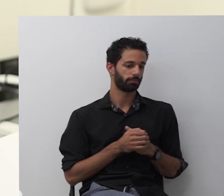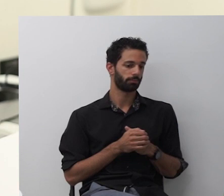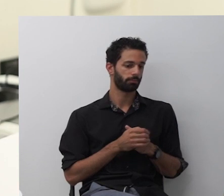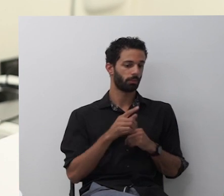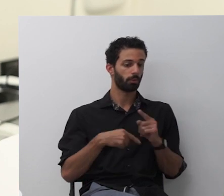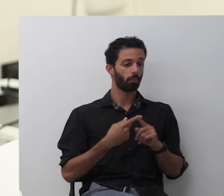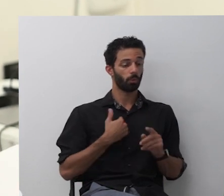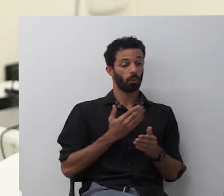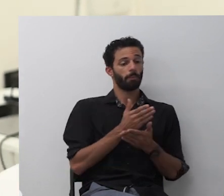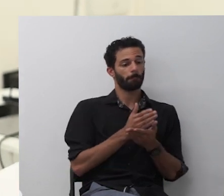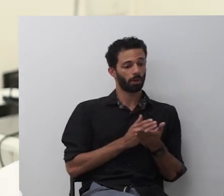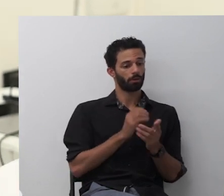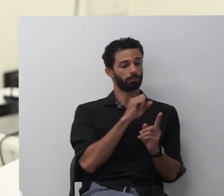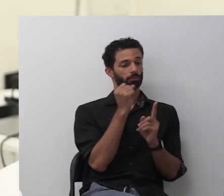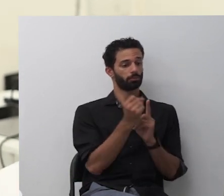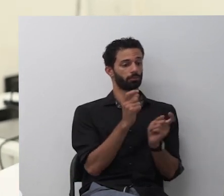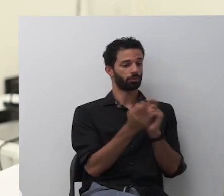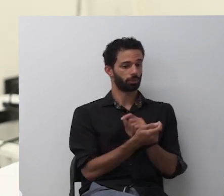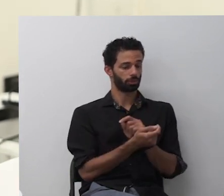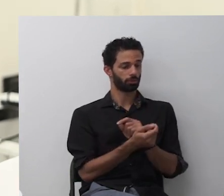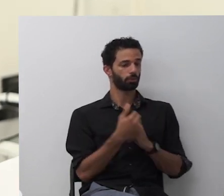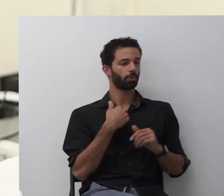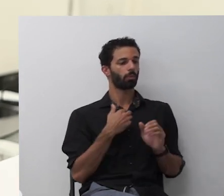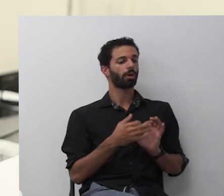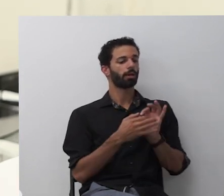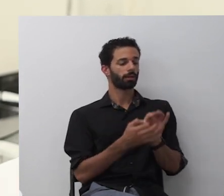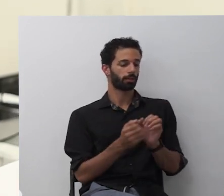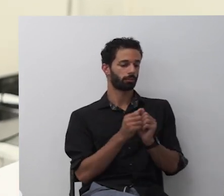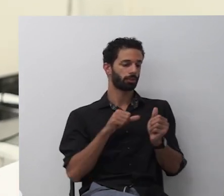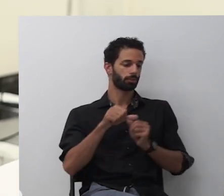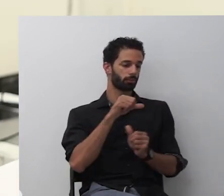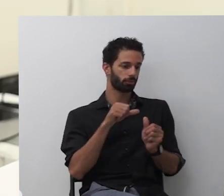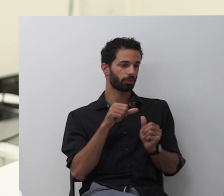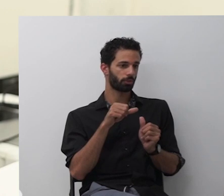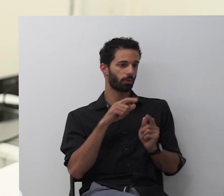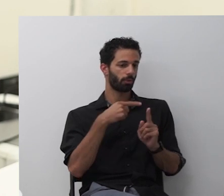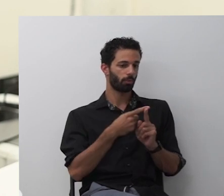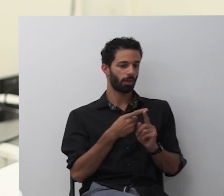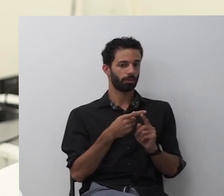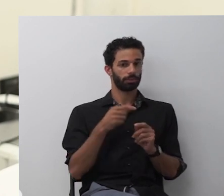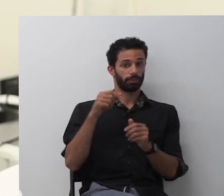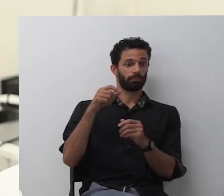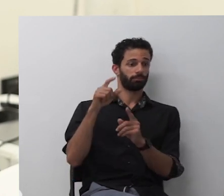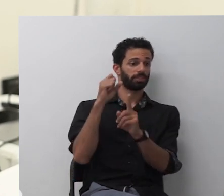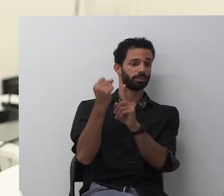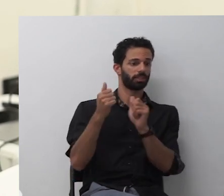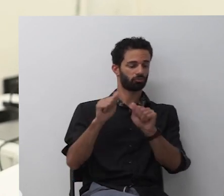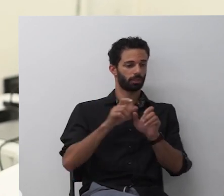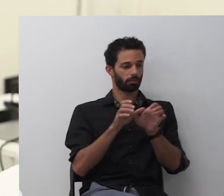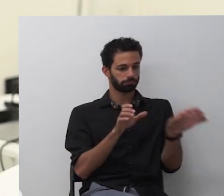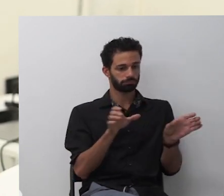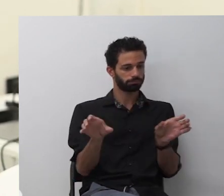When we are part of social change, we can connect with each other at a time when society insists upon compartmentalizing us into silos